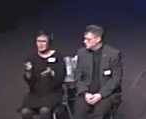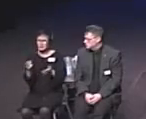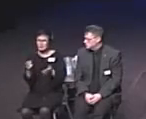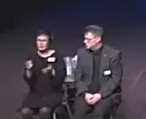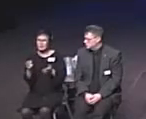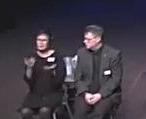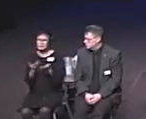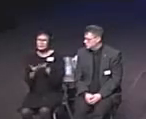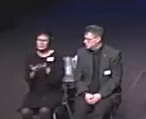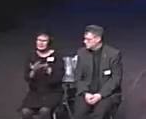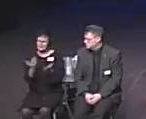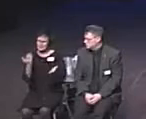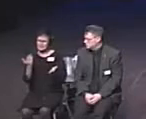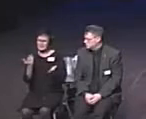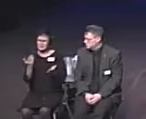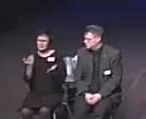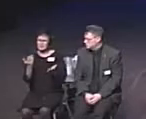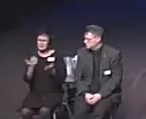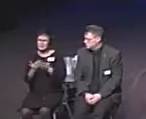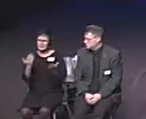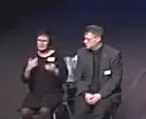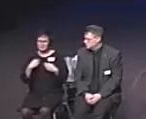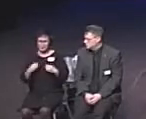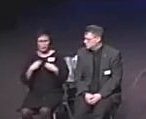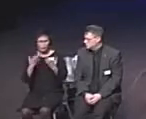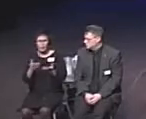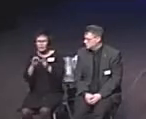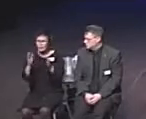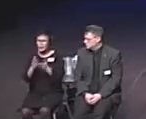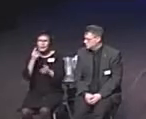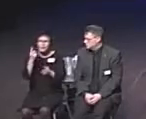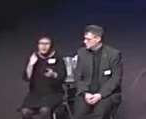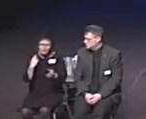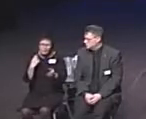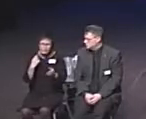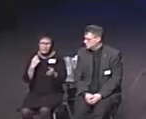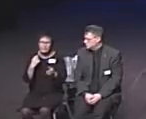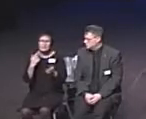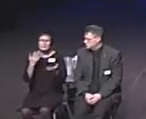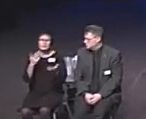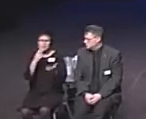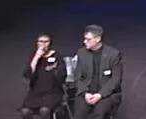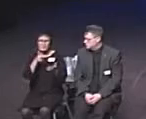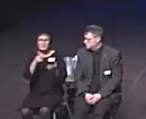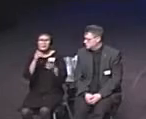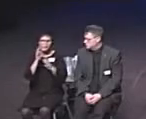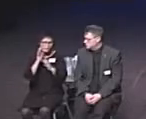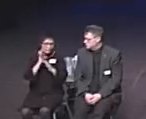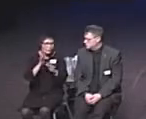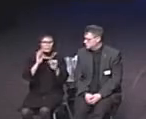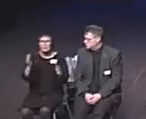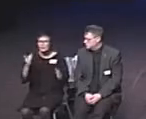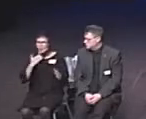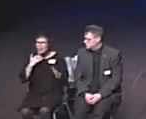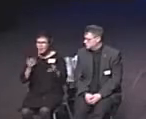parentheses, we visited a wonderful workshop yesterday where music, sound, and